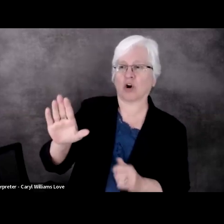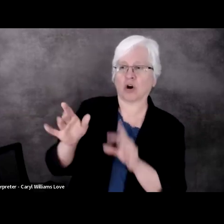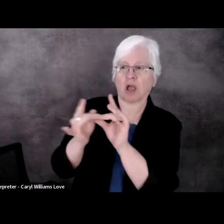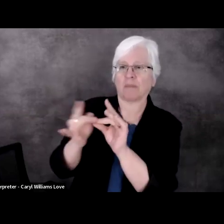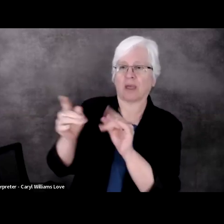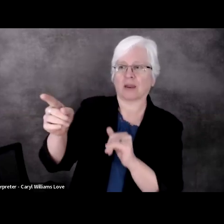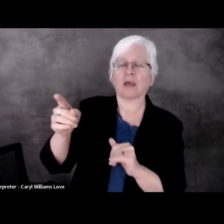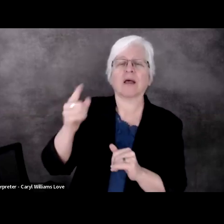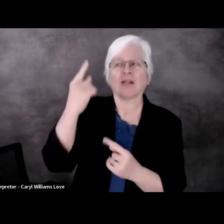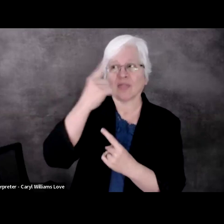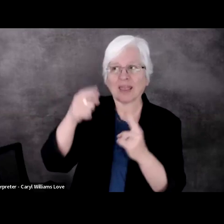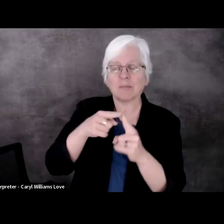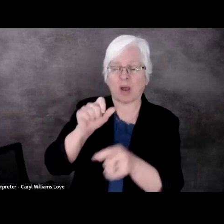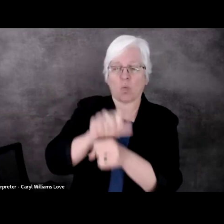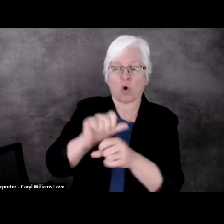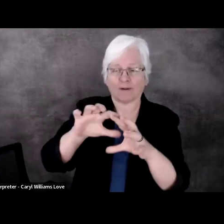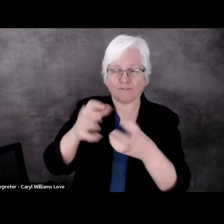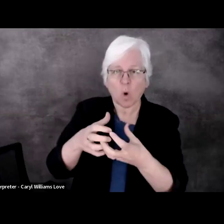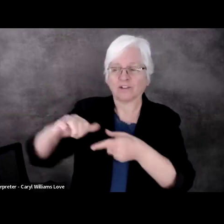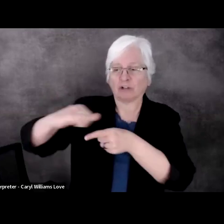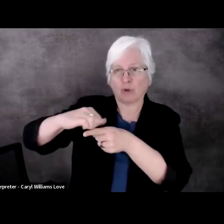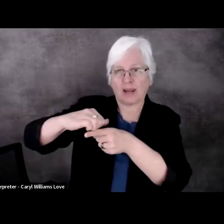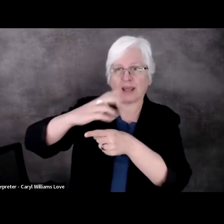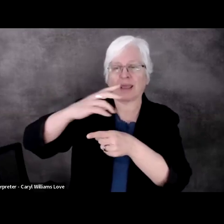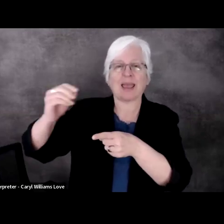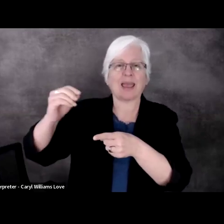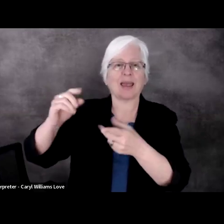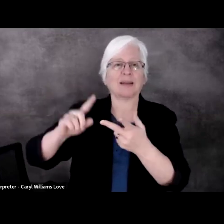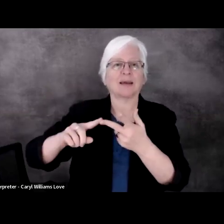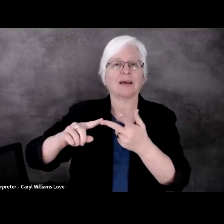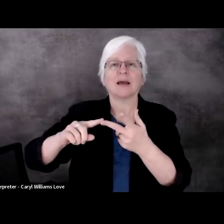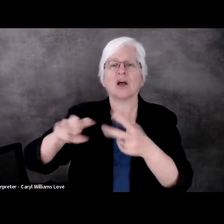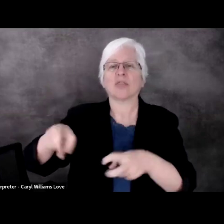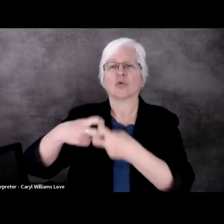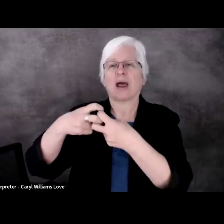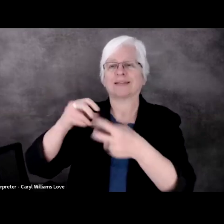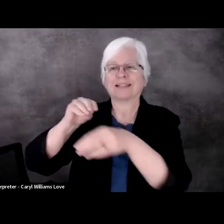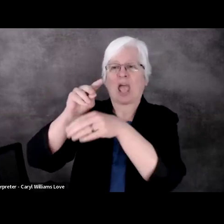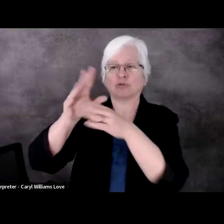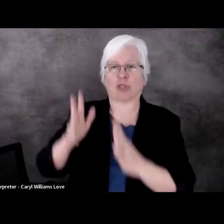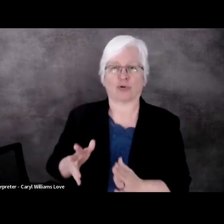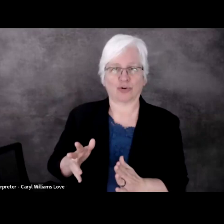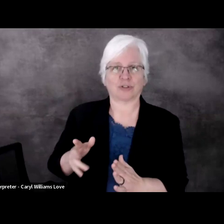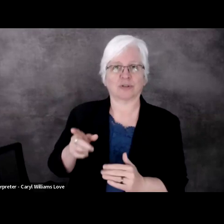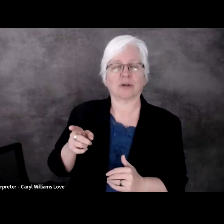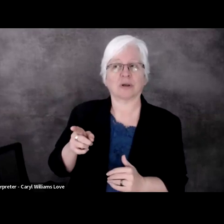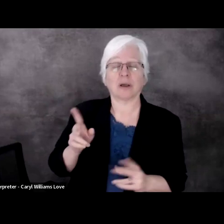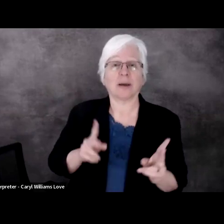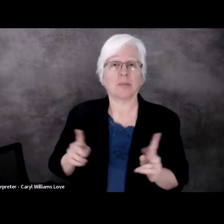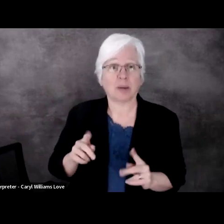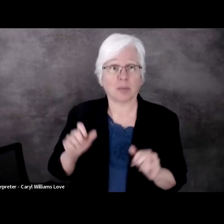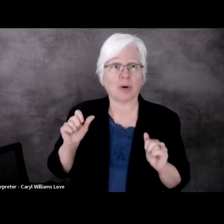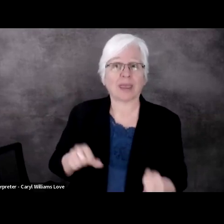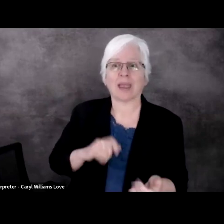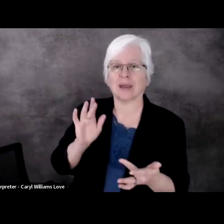to workforce and training, and specifically thinking about our 98 Lifeline crisis counselors, since people can contact 98